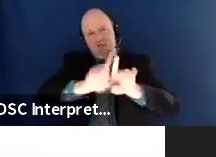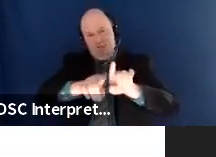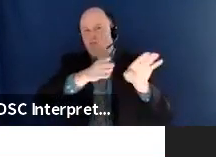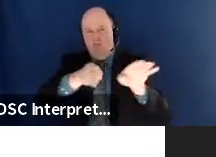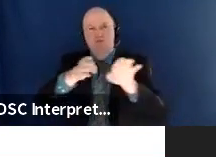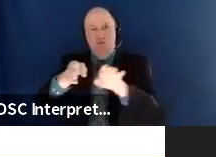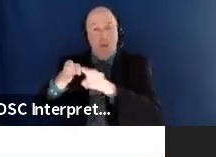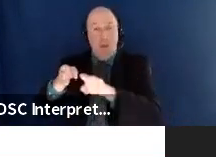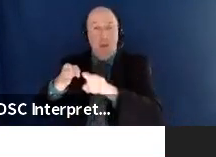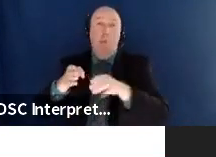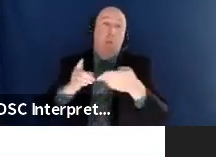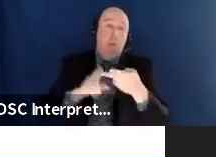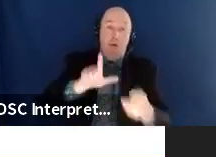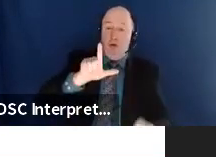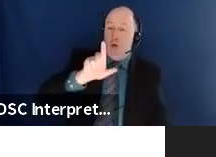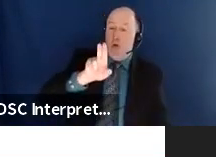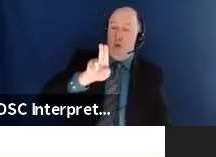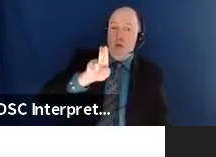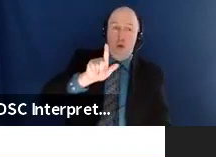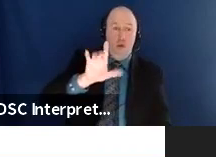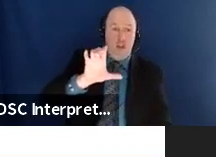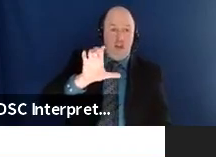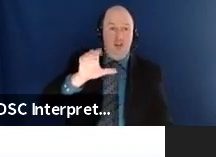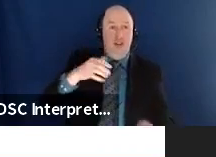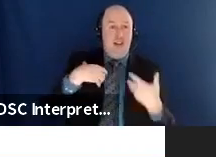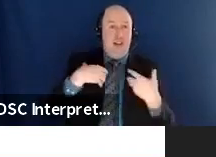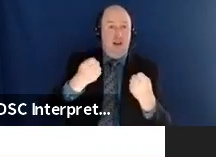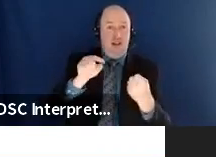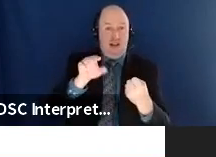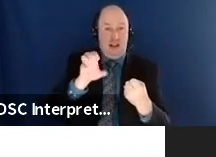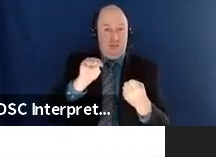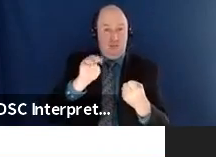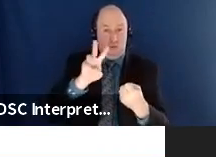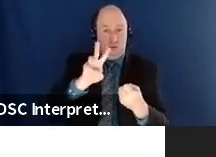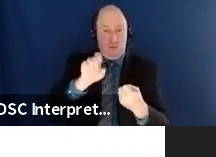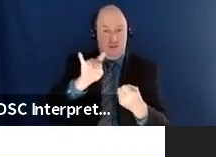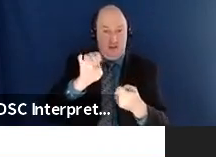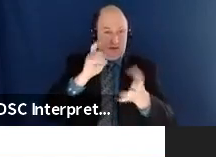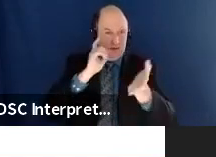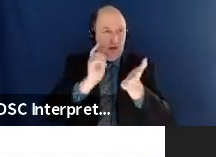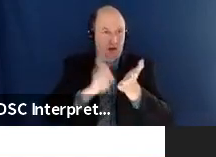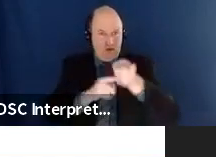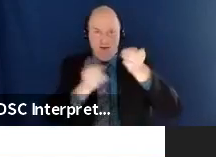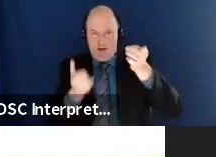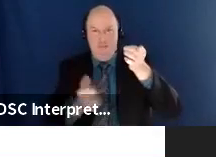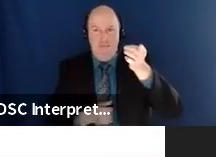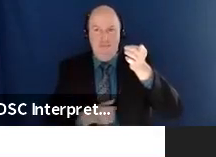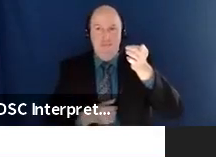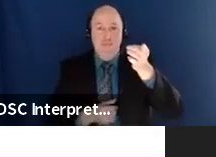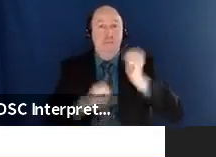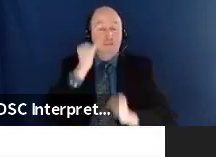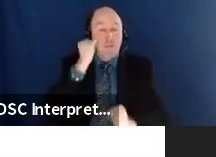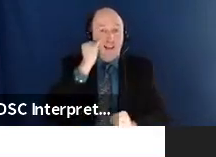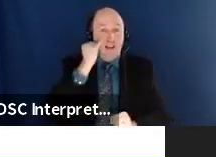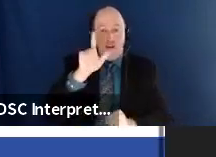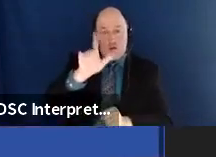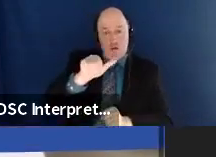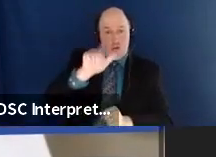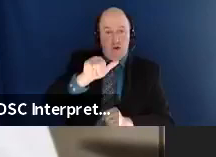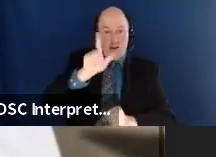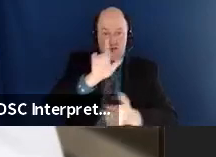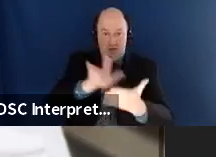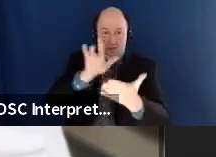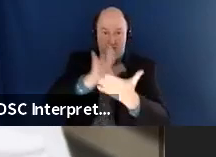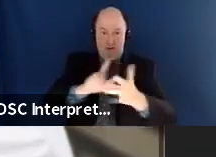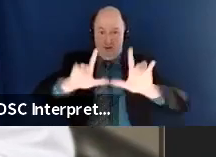means, including the lucascountyhealth.com website, which is on your screen. If you scroll down to the middle of the